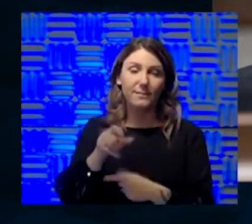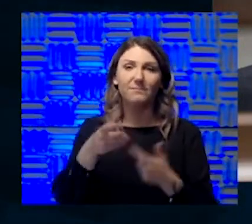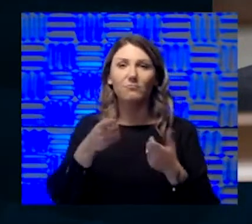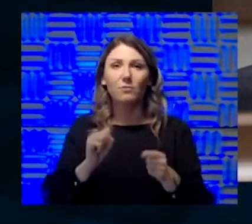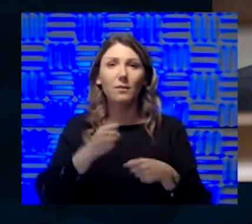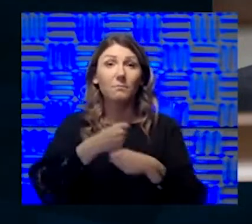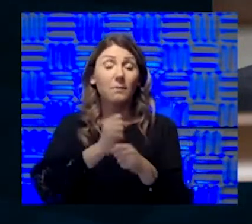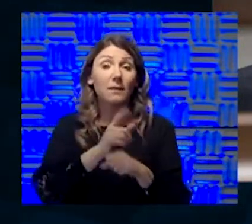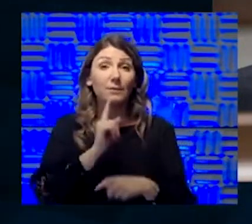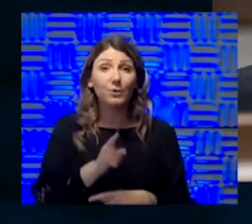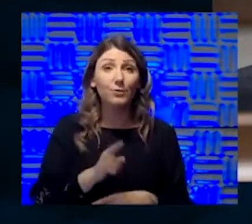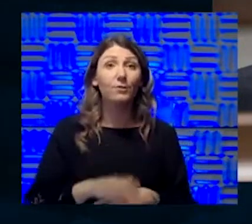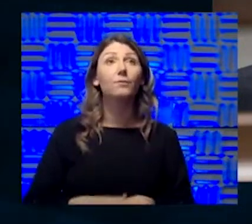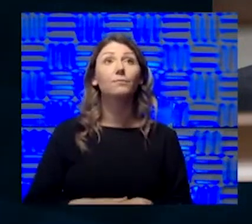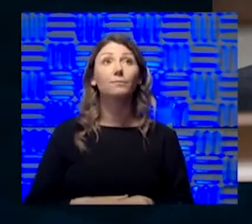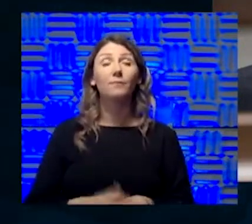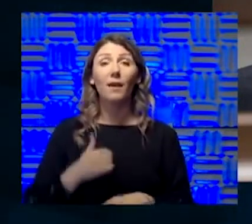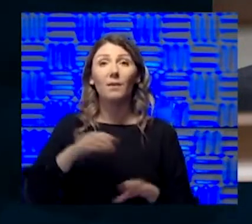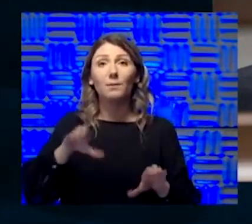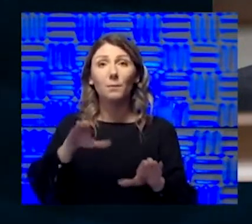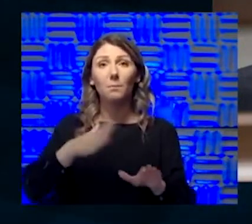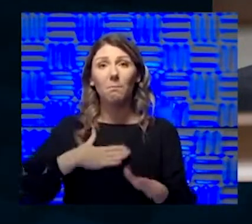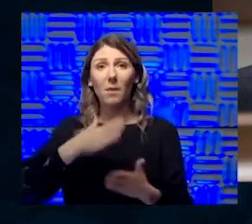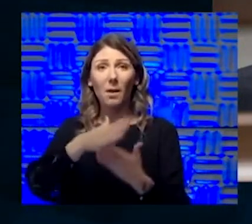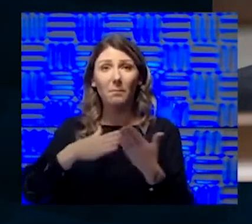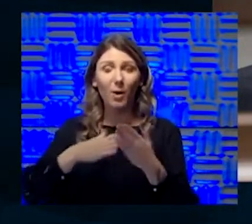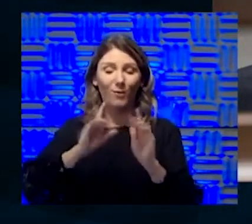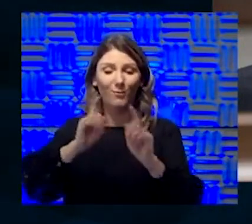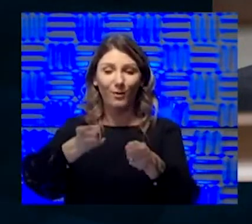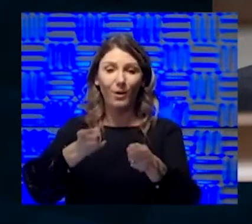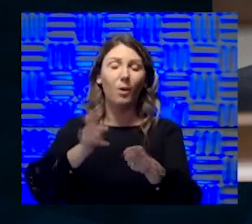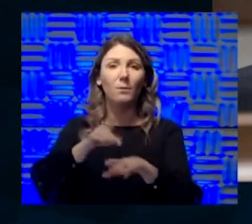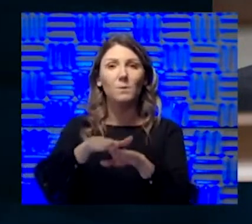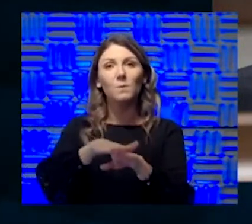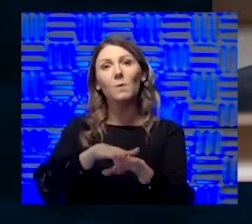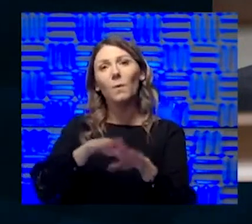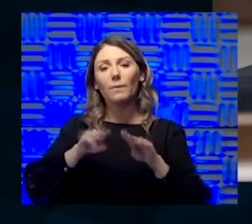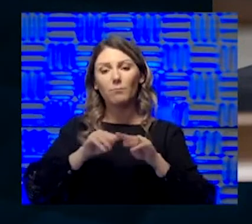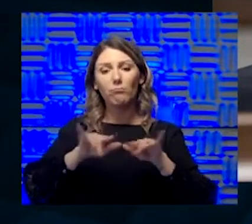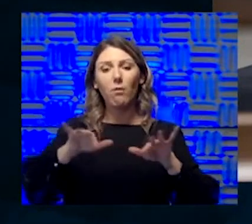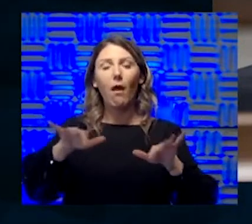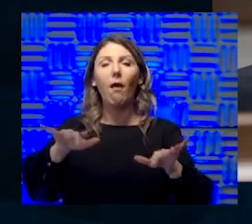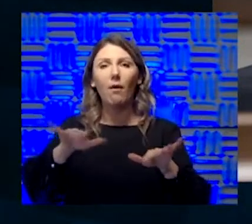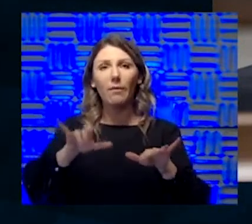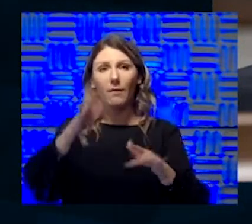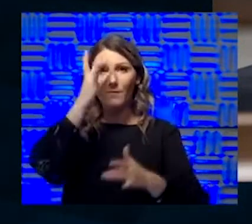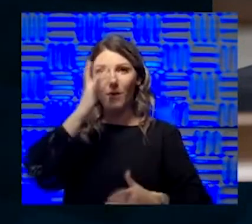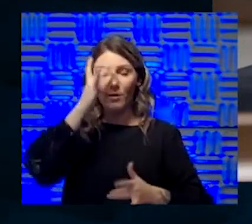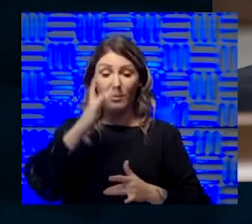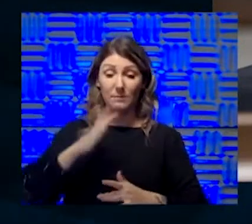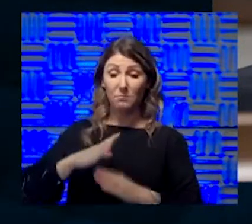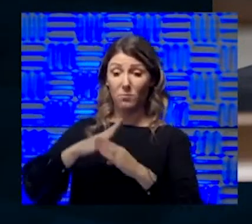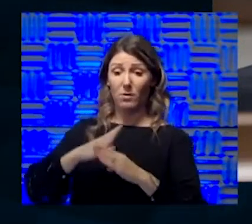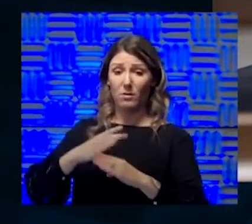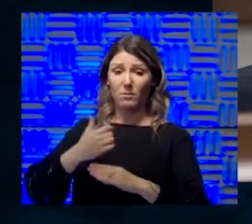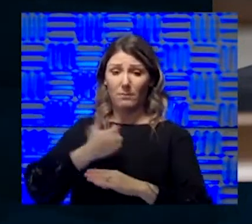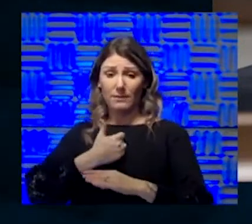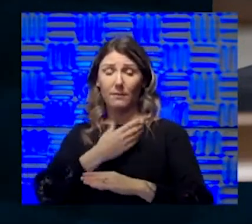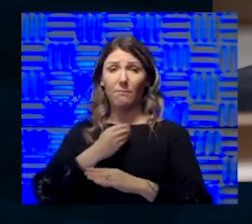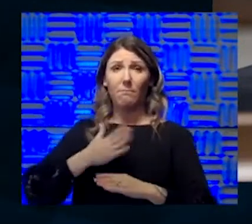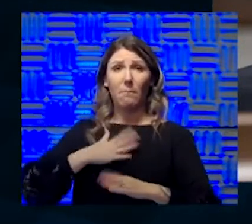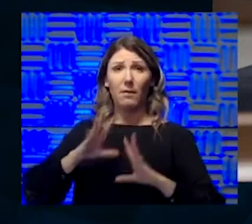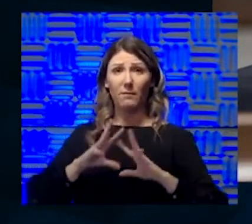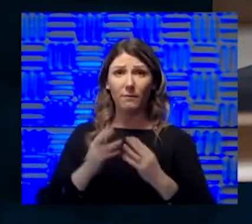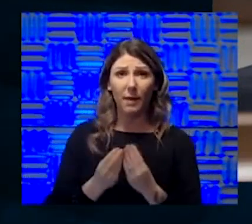certain that I do my part in contributing to slowing the spread of this virus protecting me and my family, but also taking care